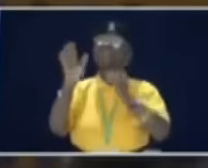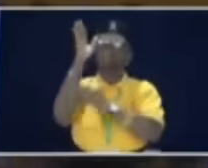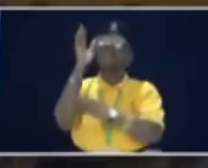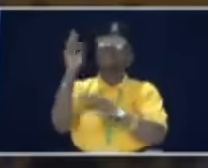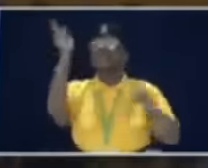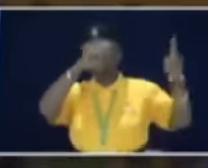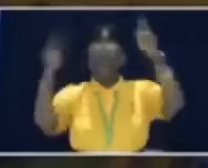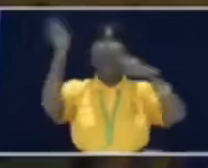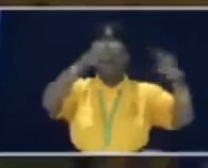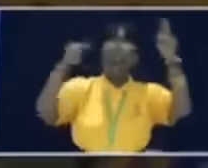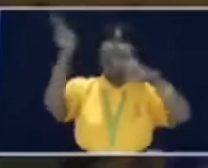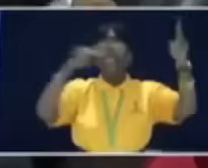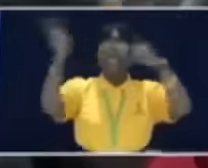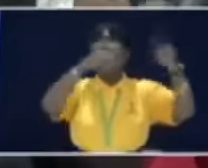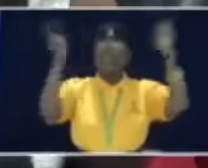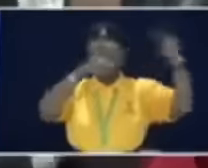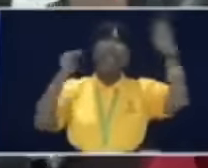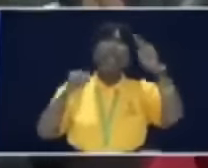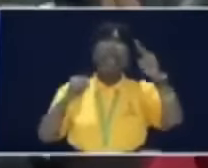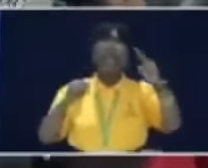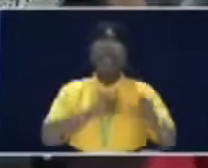I want you to praise Him.